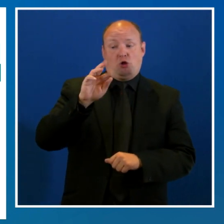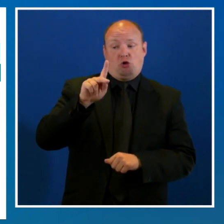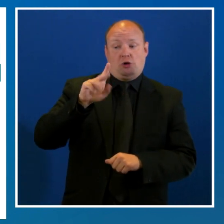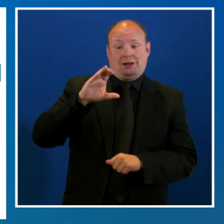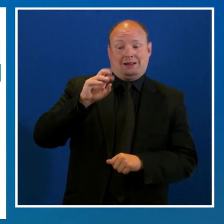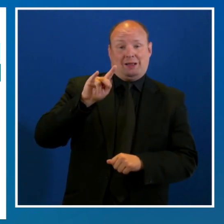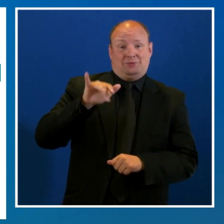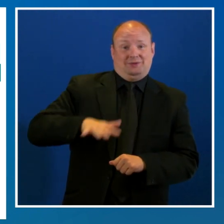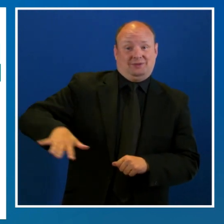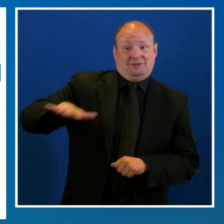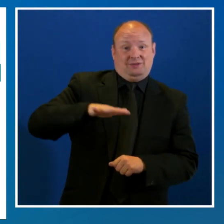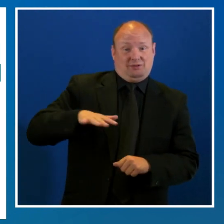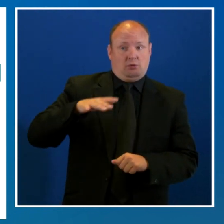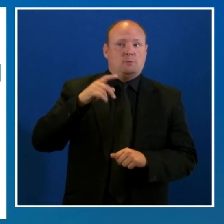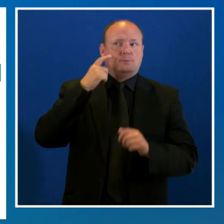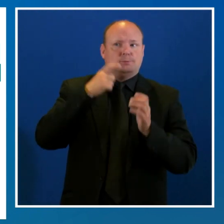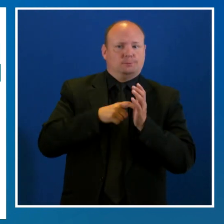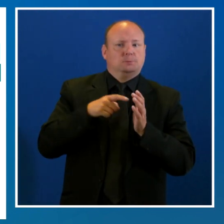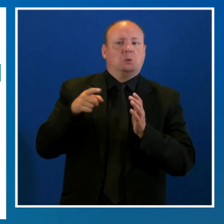up too.